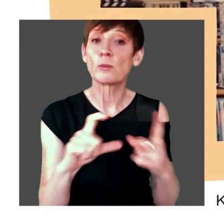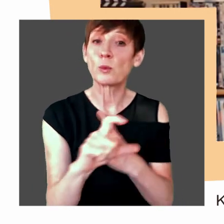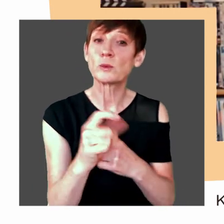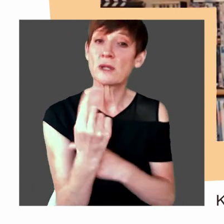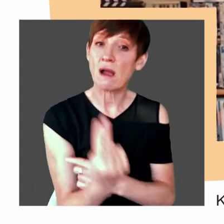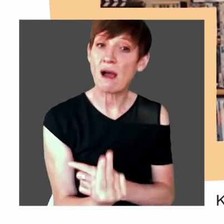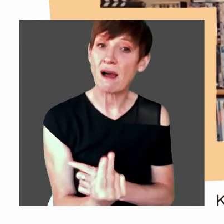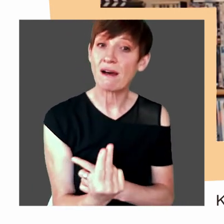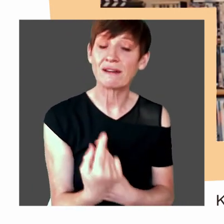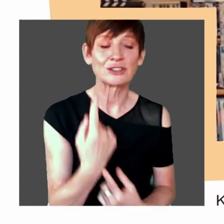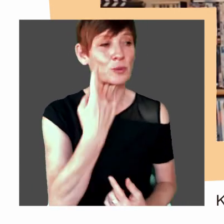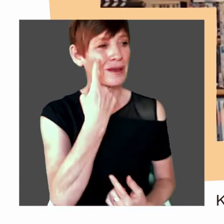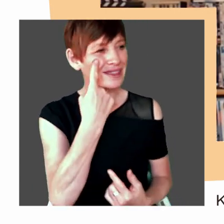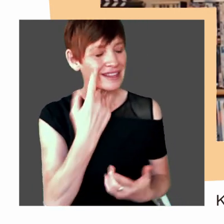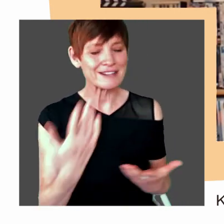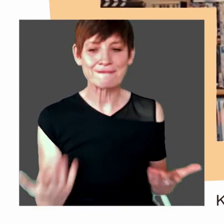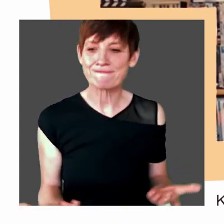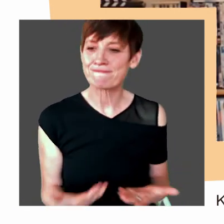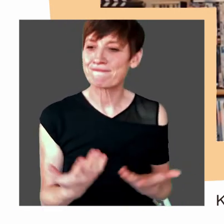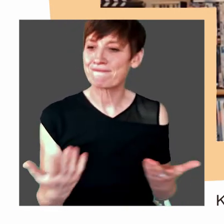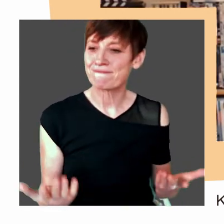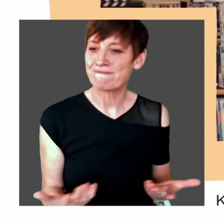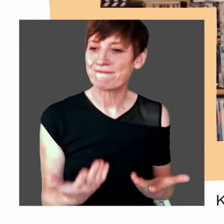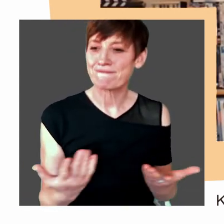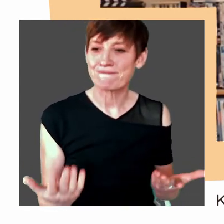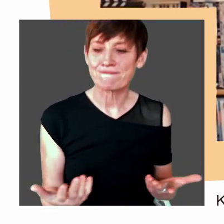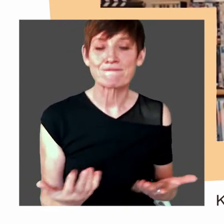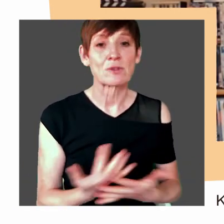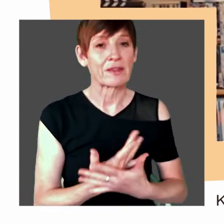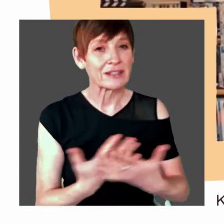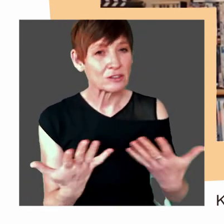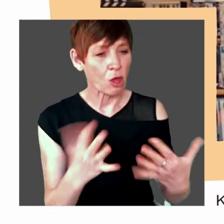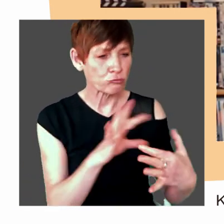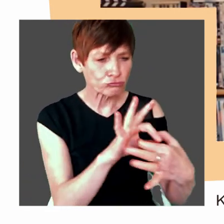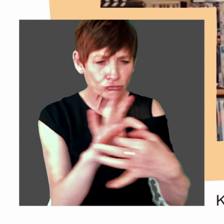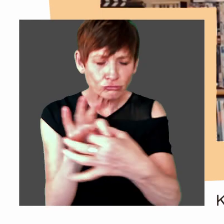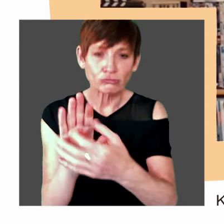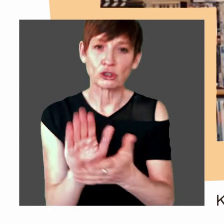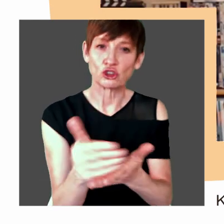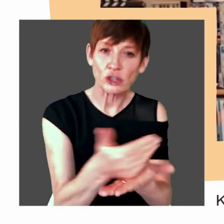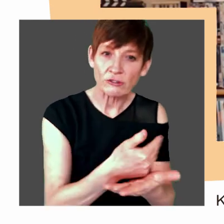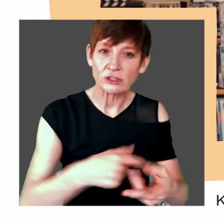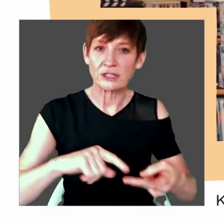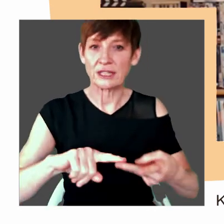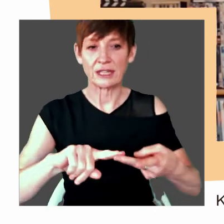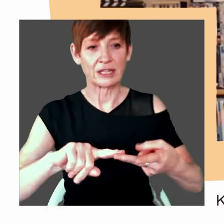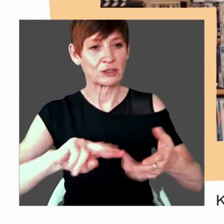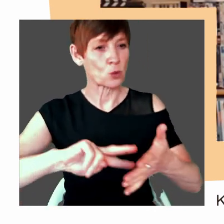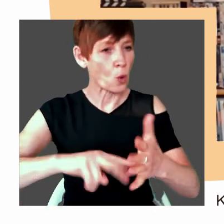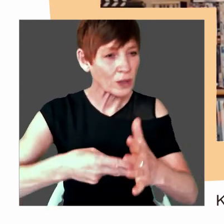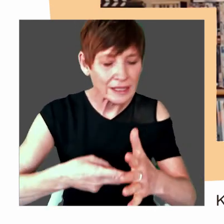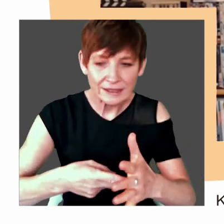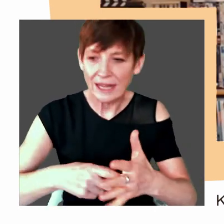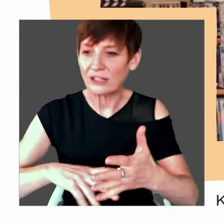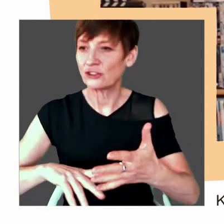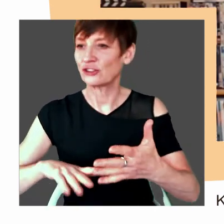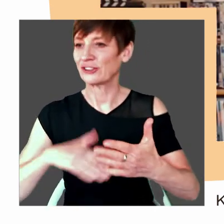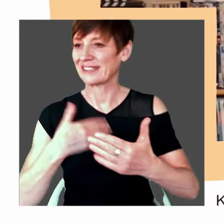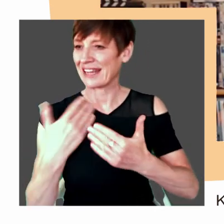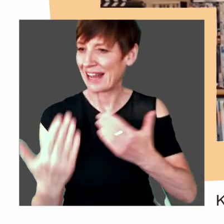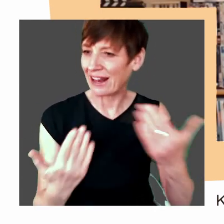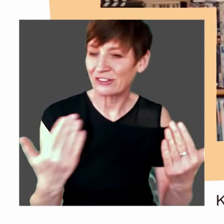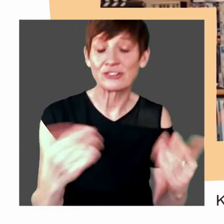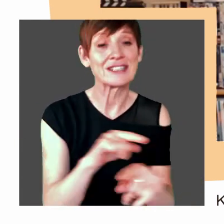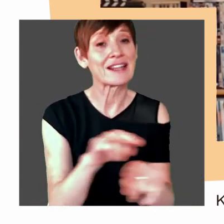there's a lot more projects going on with charities, organizations, galleries, really wanting to put on workshops